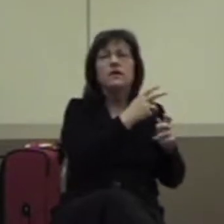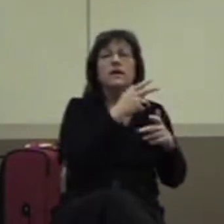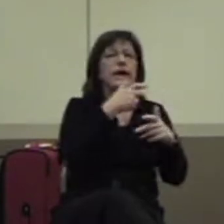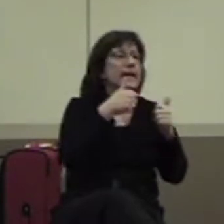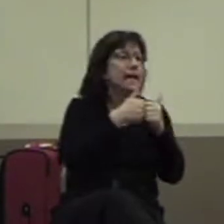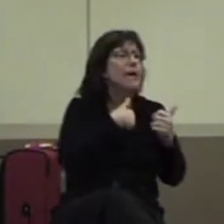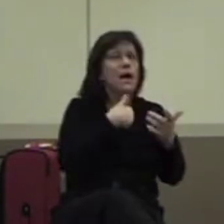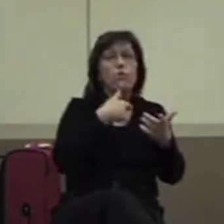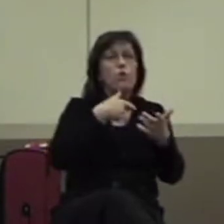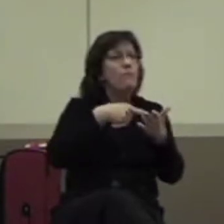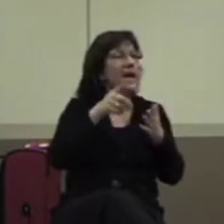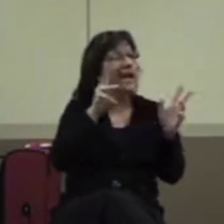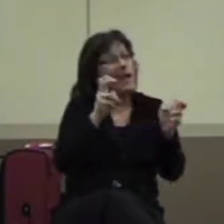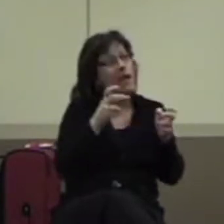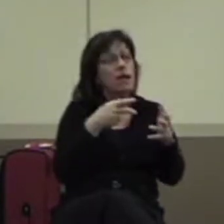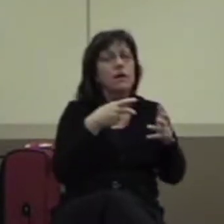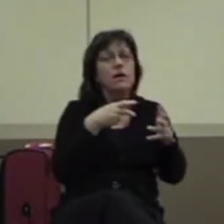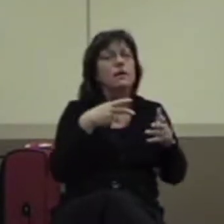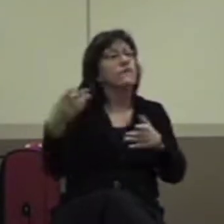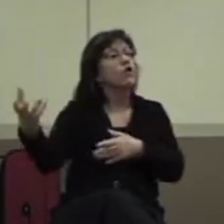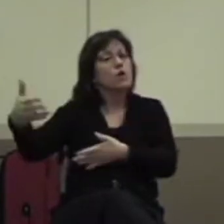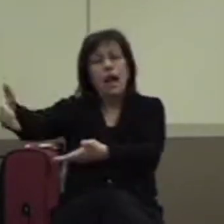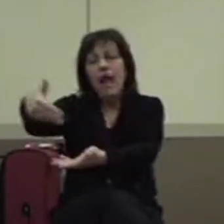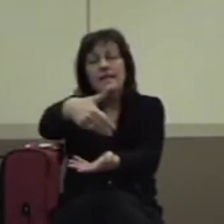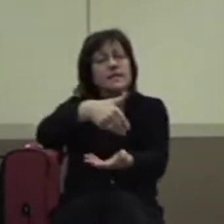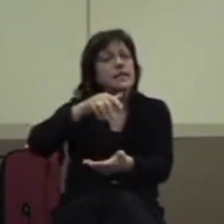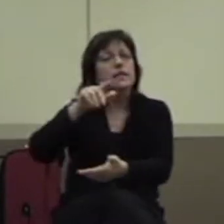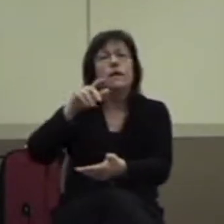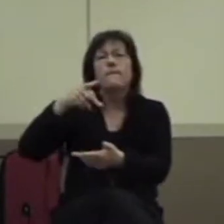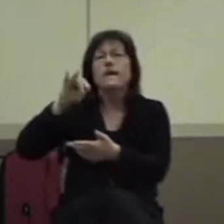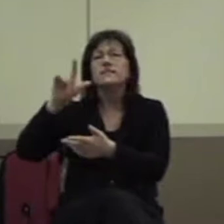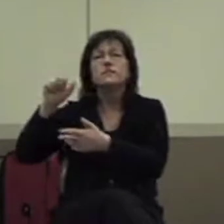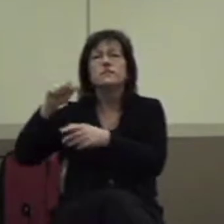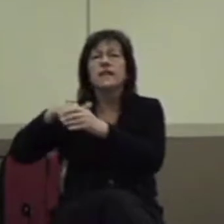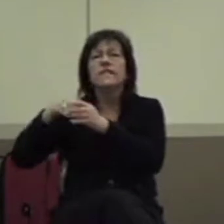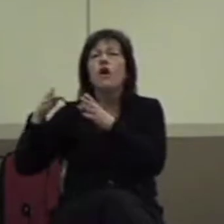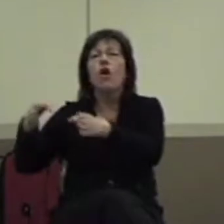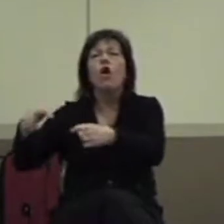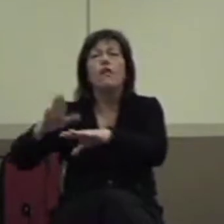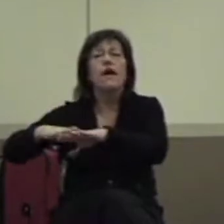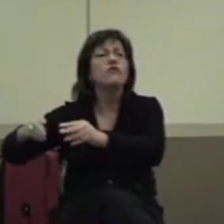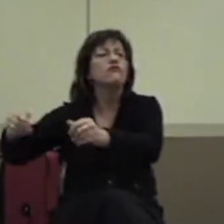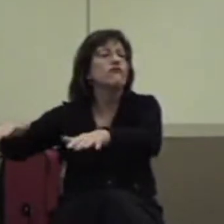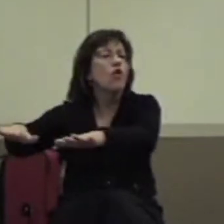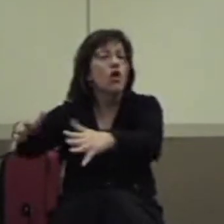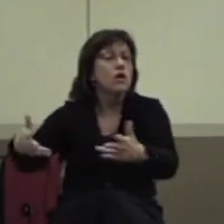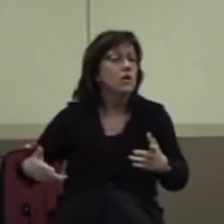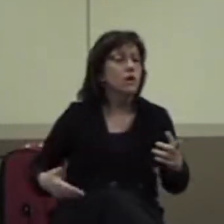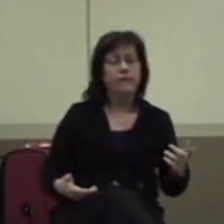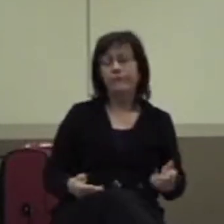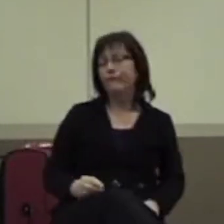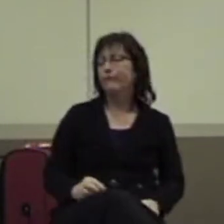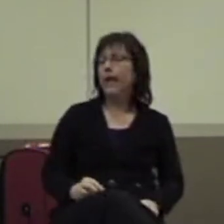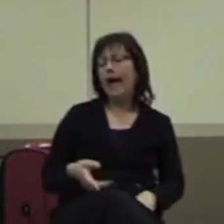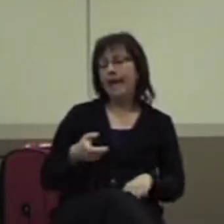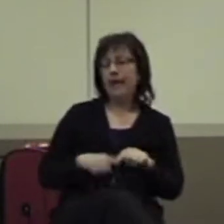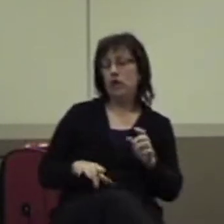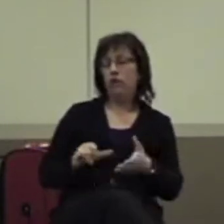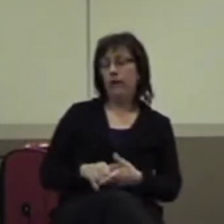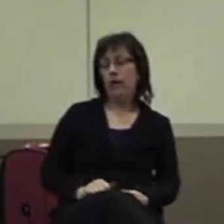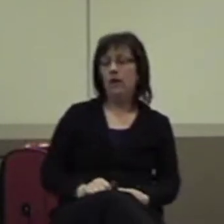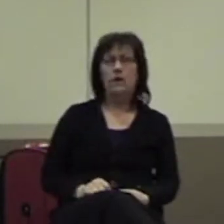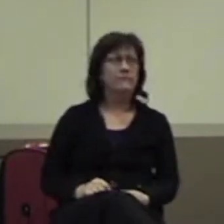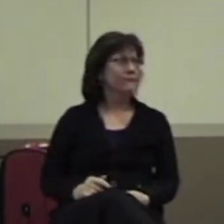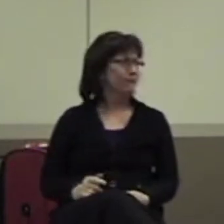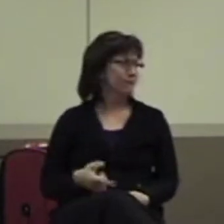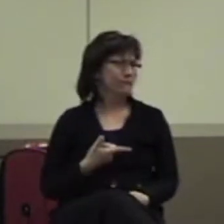and I'll pay them with that for bringing me loose pencils in the hallway. How would that work?" She goes, "I can't do that." And then I thought, oh, I